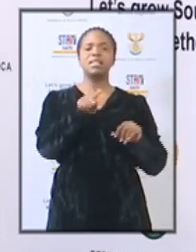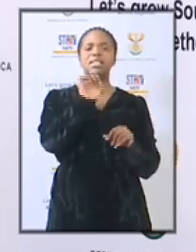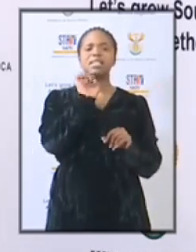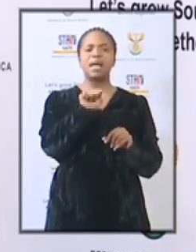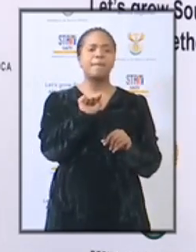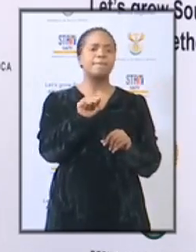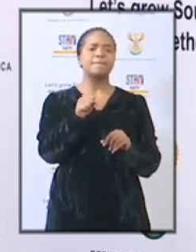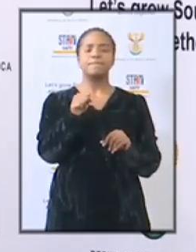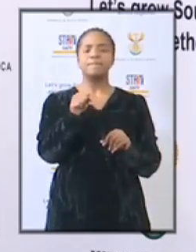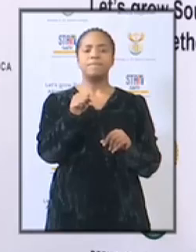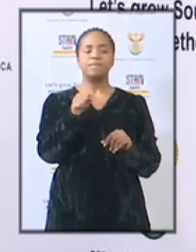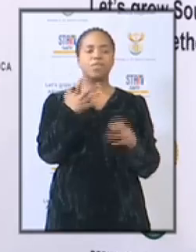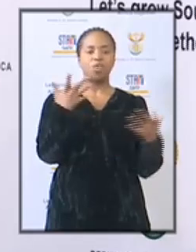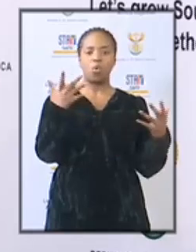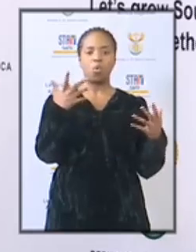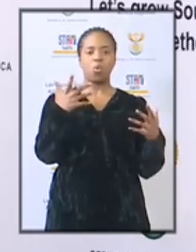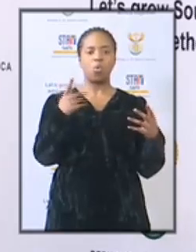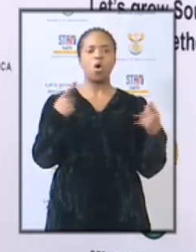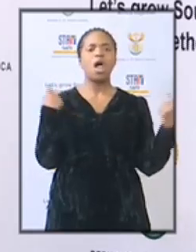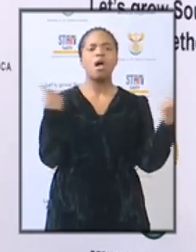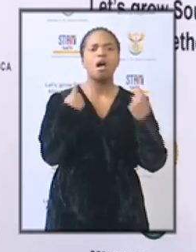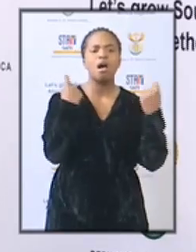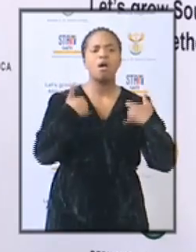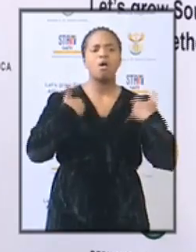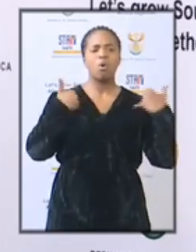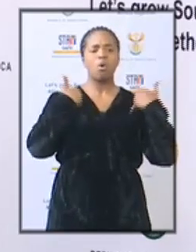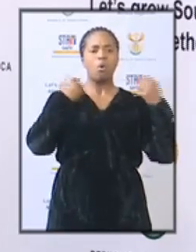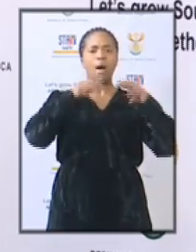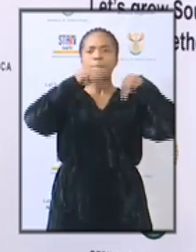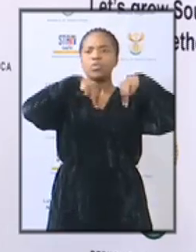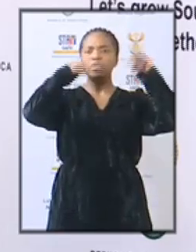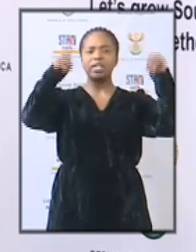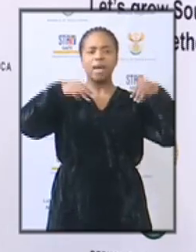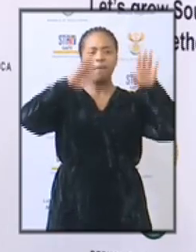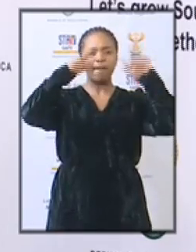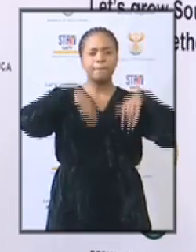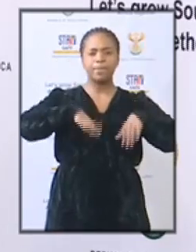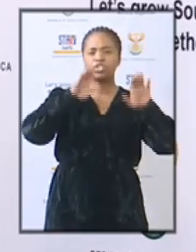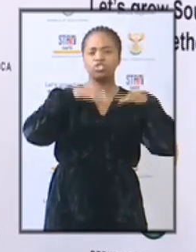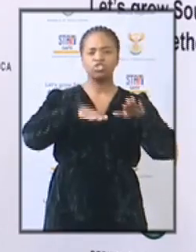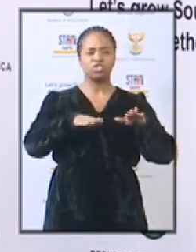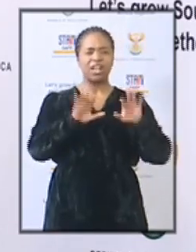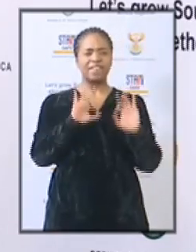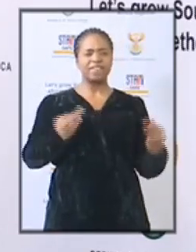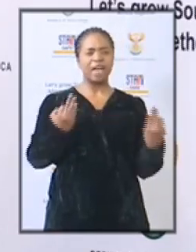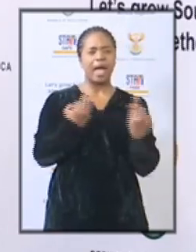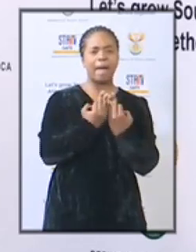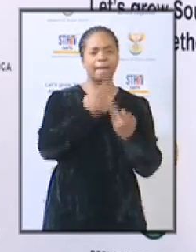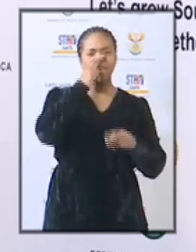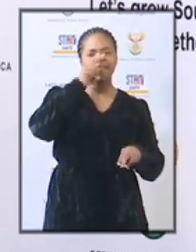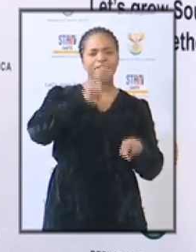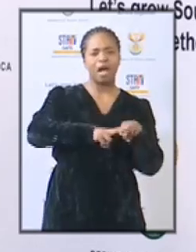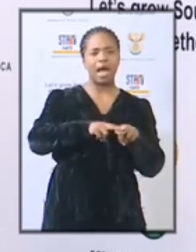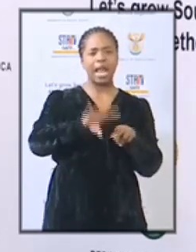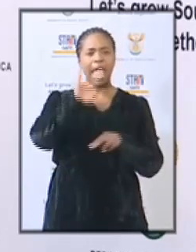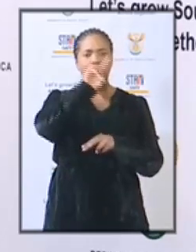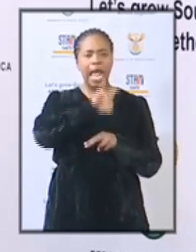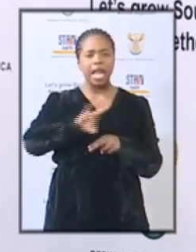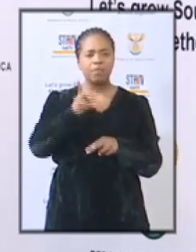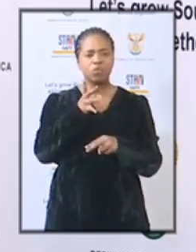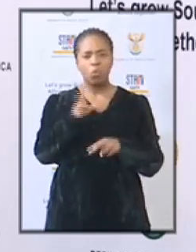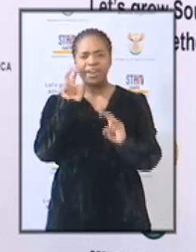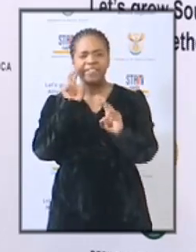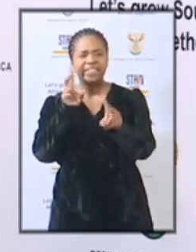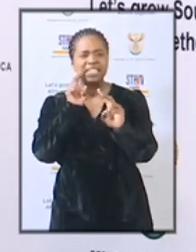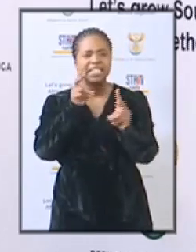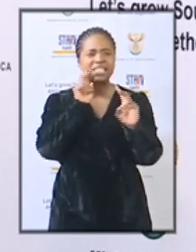theme parks, amusement parks, water parks, family entertainment centers, zoos, aquariums,